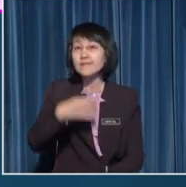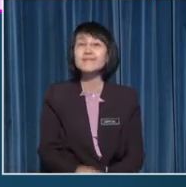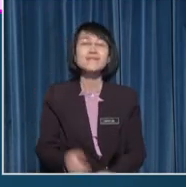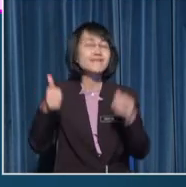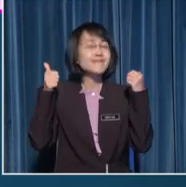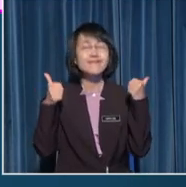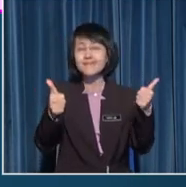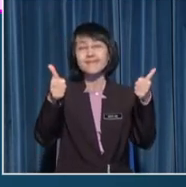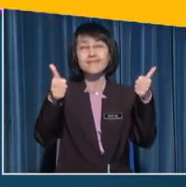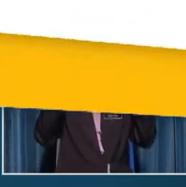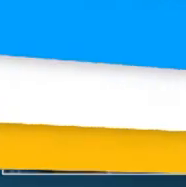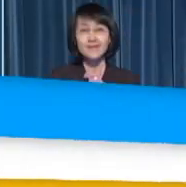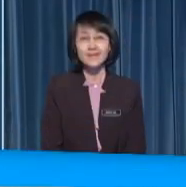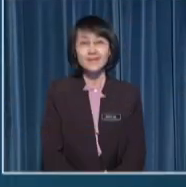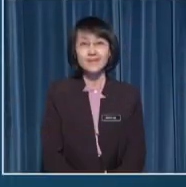Excellent!